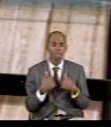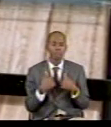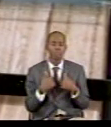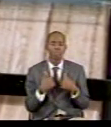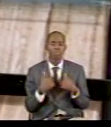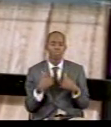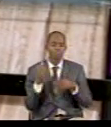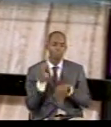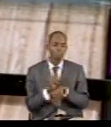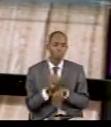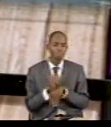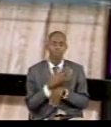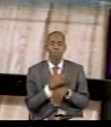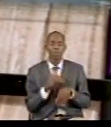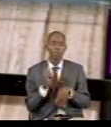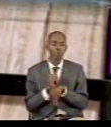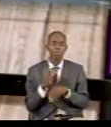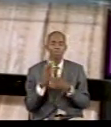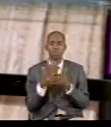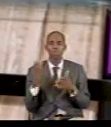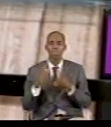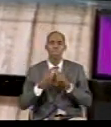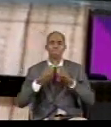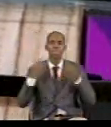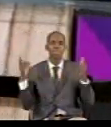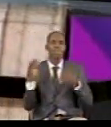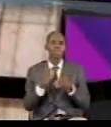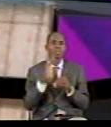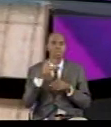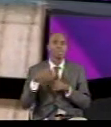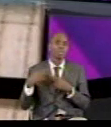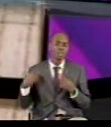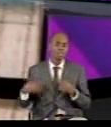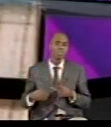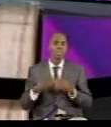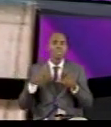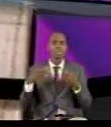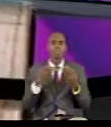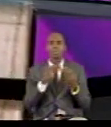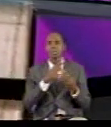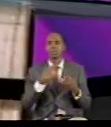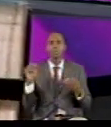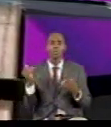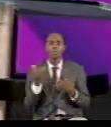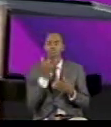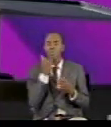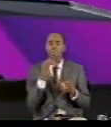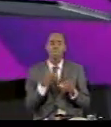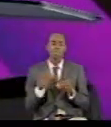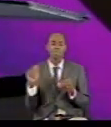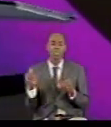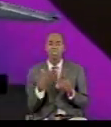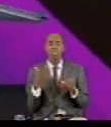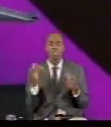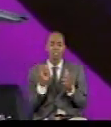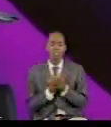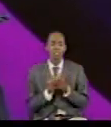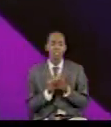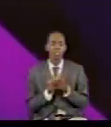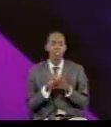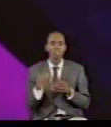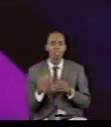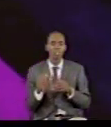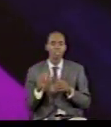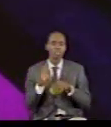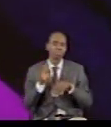wrought something definite in your heart, giving no offense in anything, that the ministry